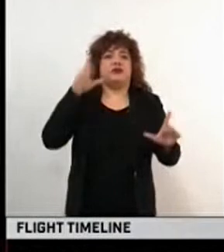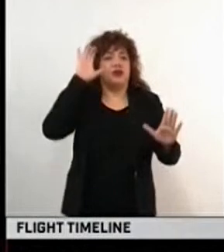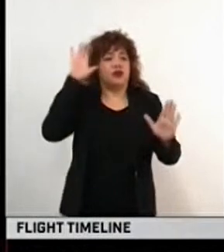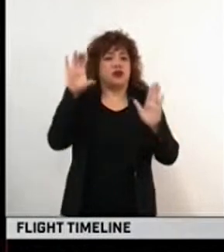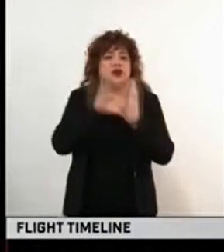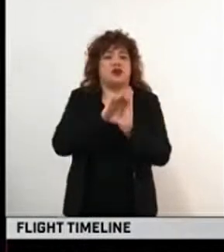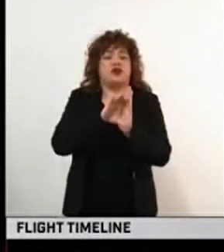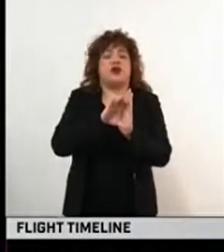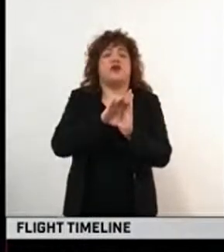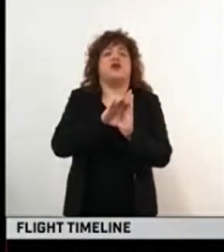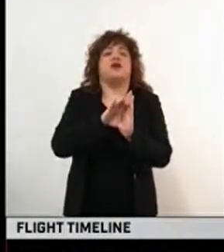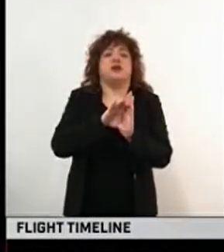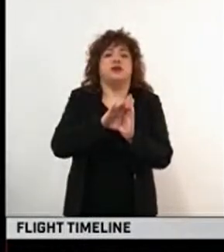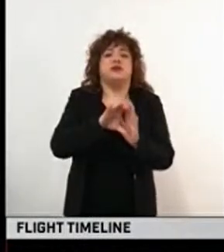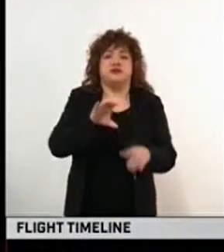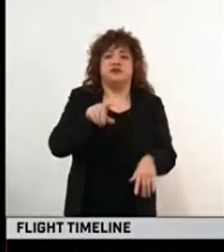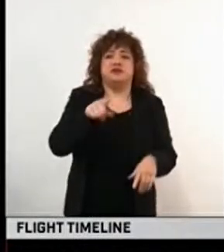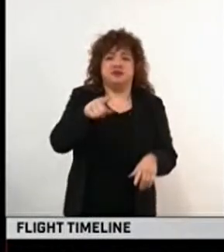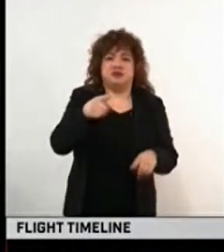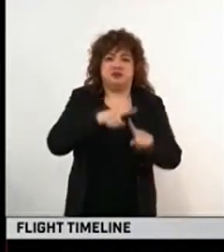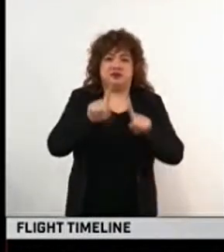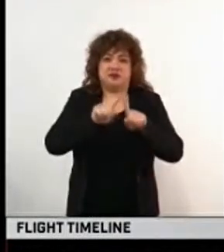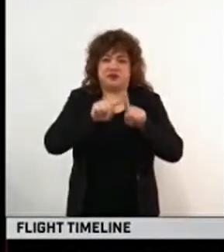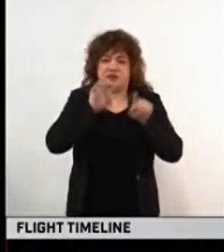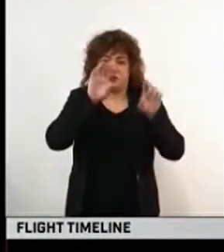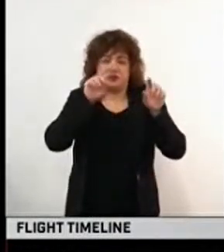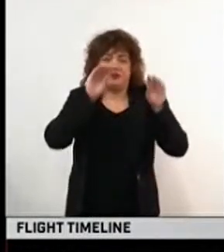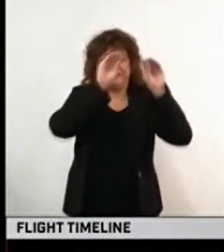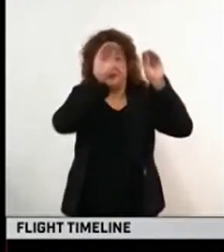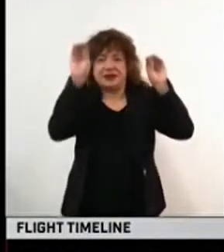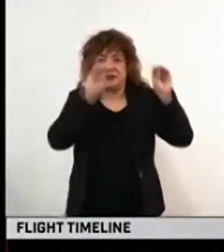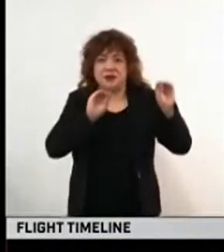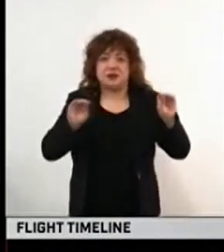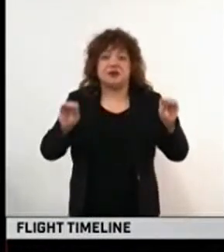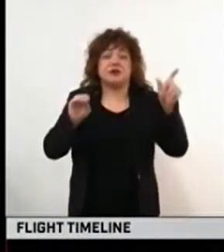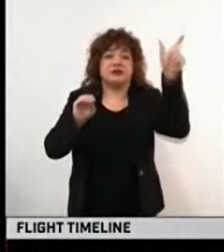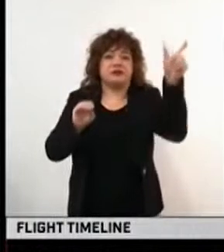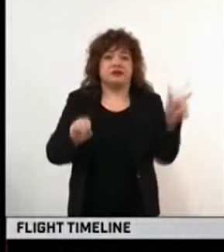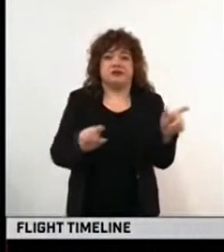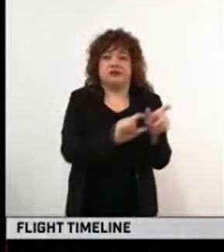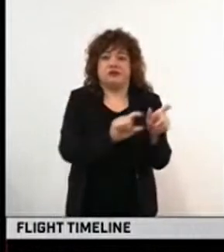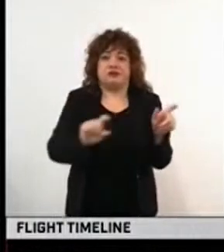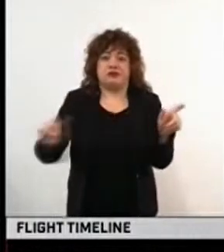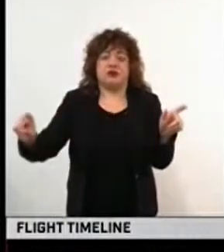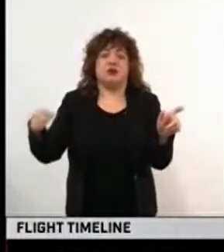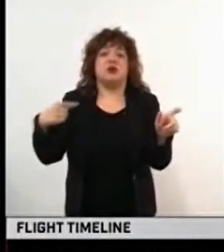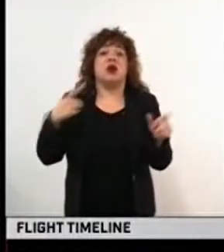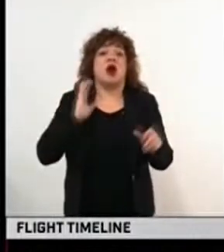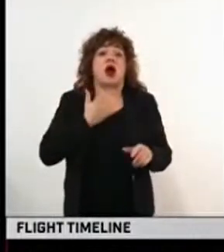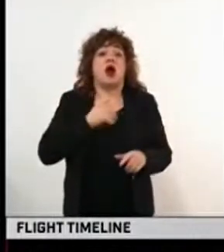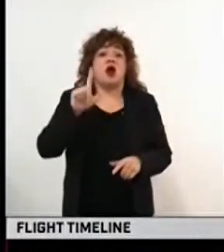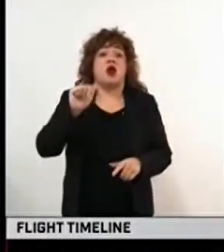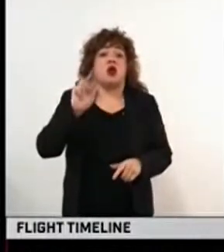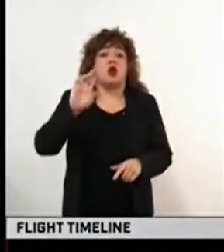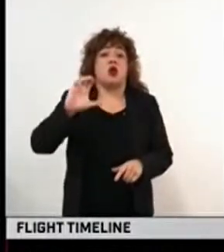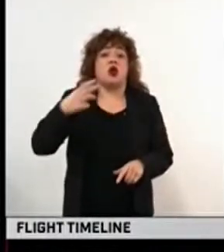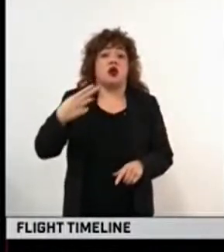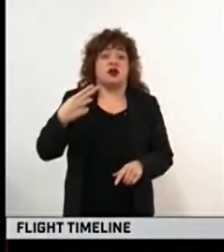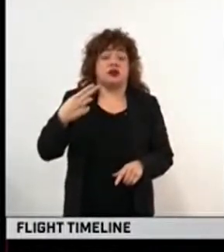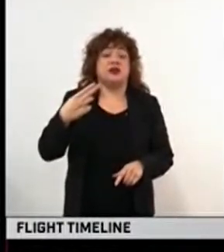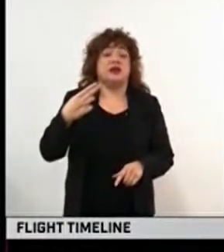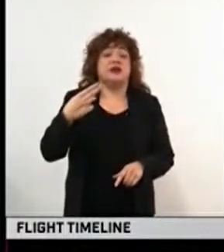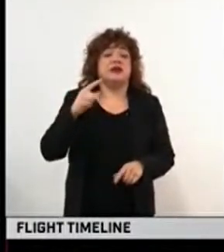these GUIs are composed of some of the parameters our launch team across Virgin Orbit are monitoring to make sure they keep track of the health and status